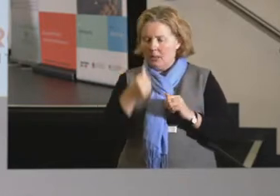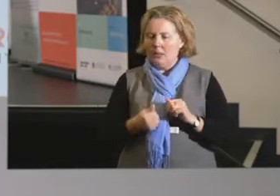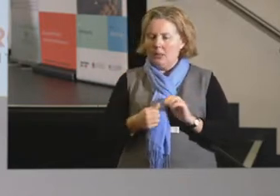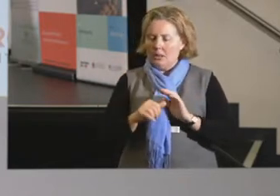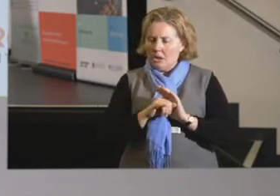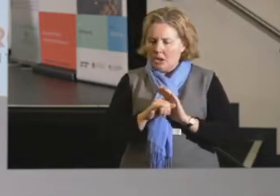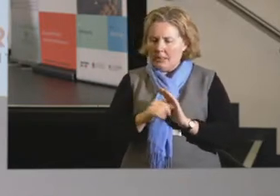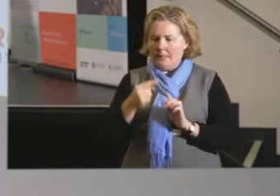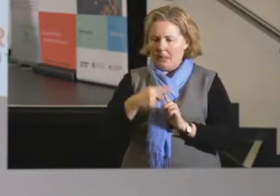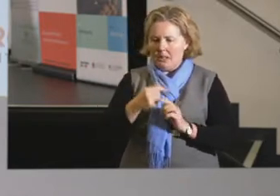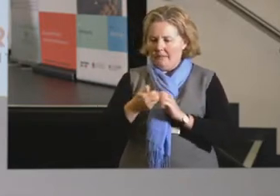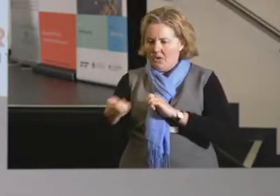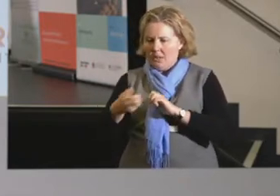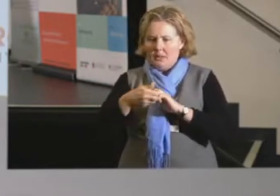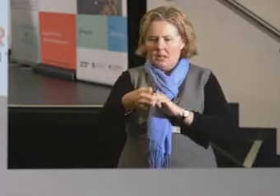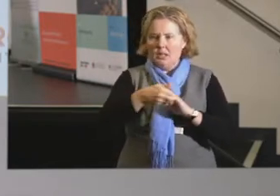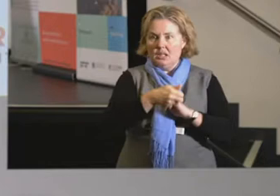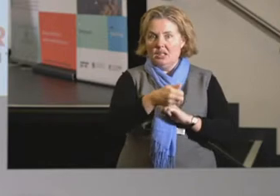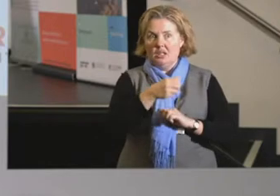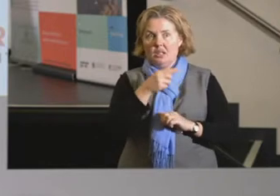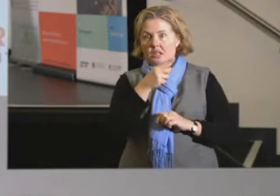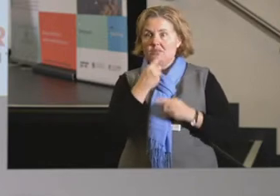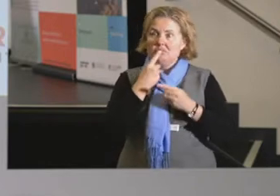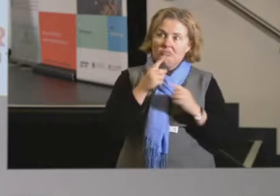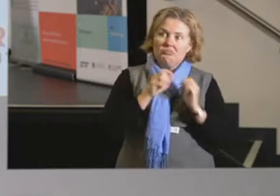fragmentation. Because what they've done